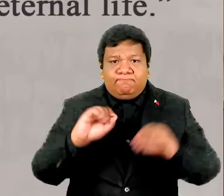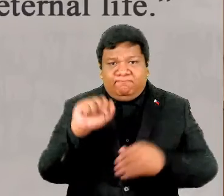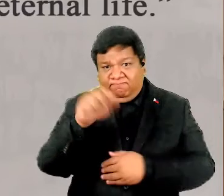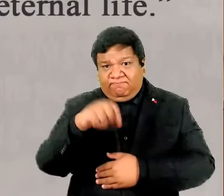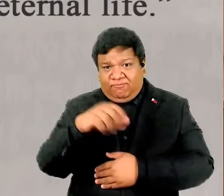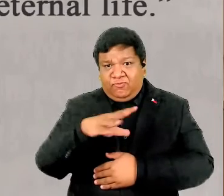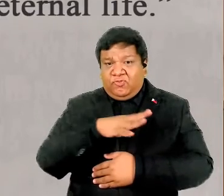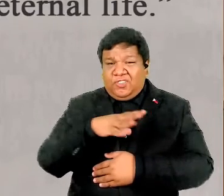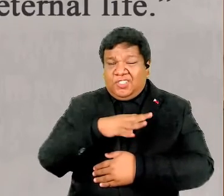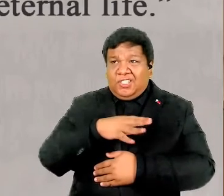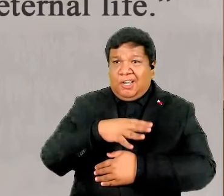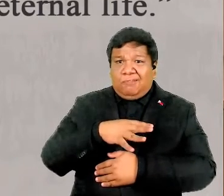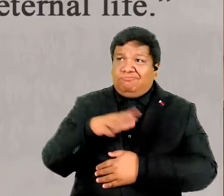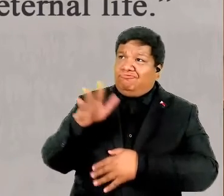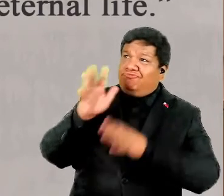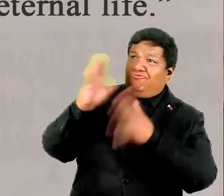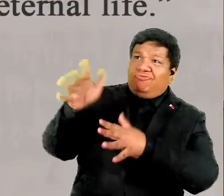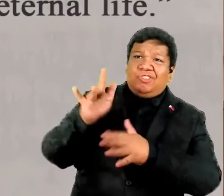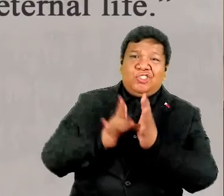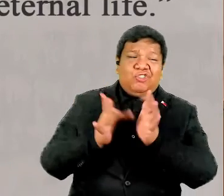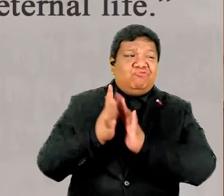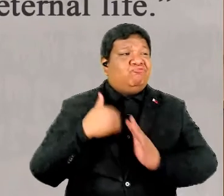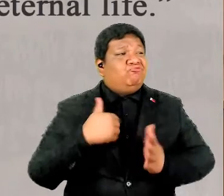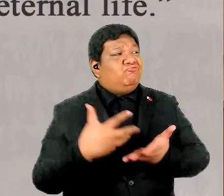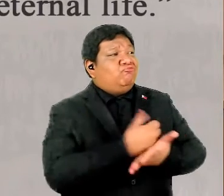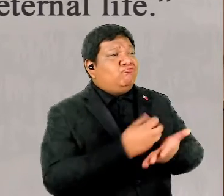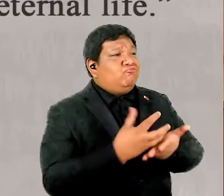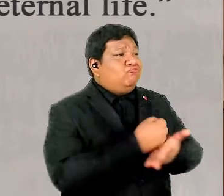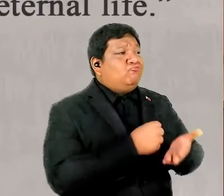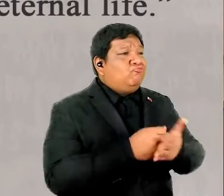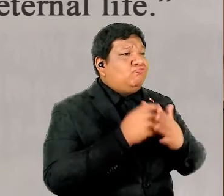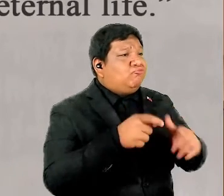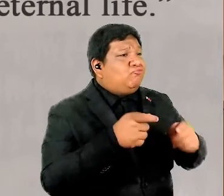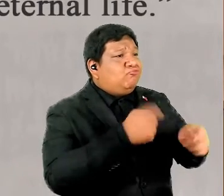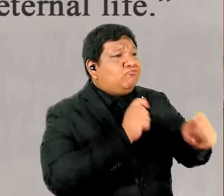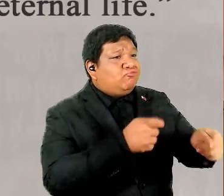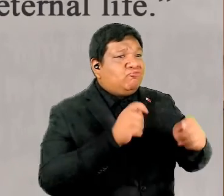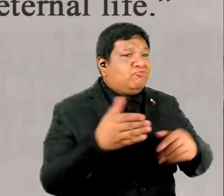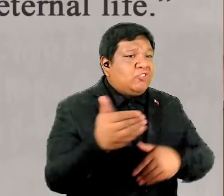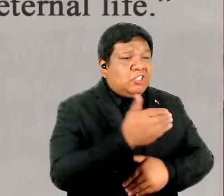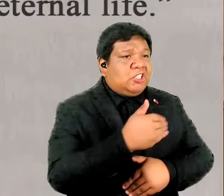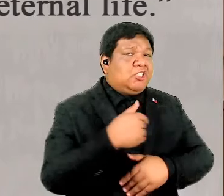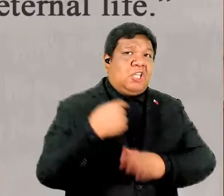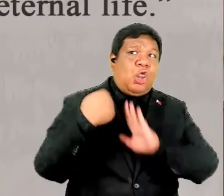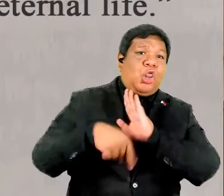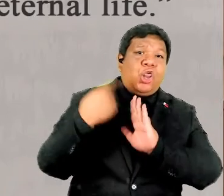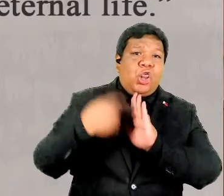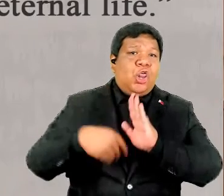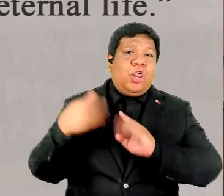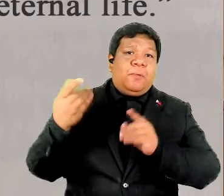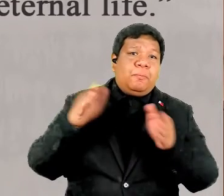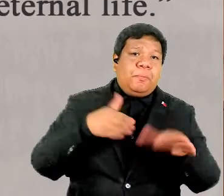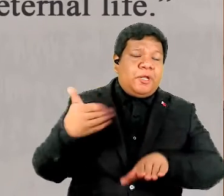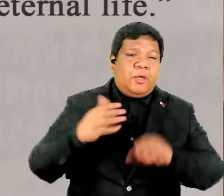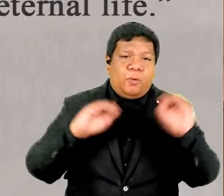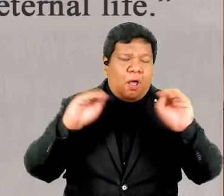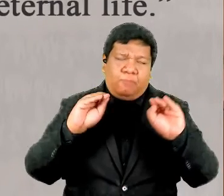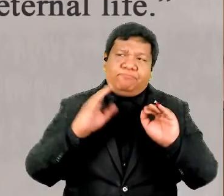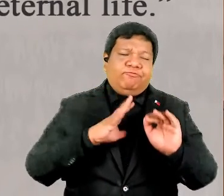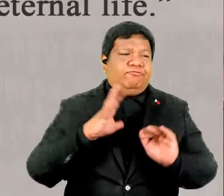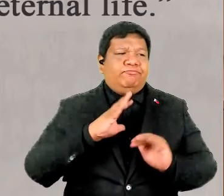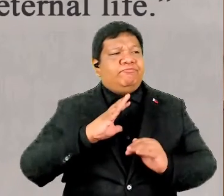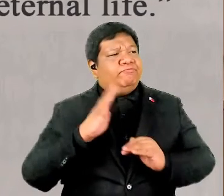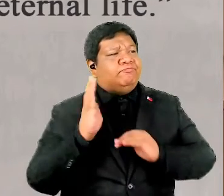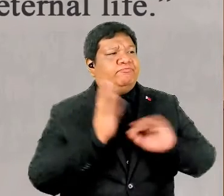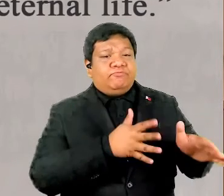he can leave Jesus and start fishing again and earn his earthly living and be spared from persecution and death brought about